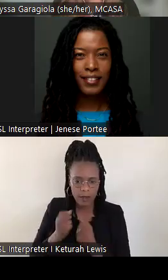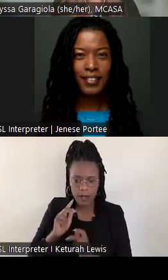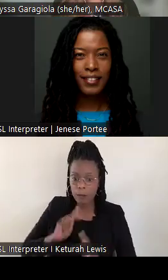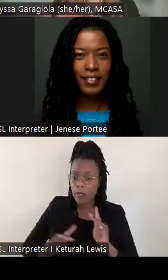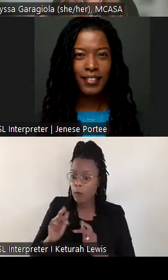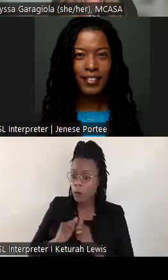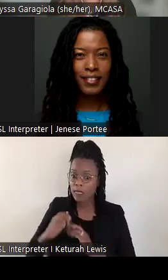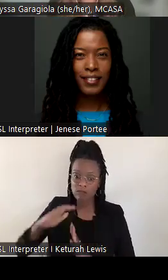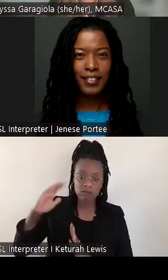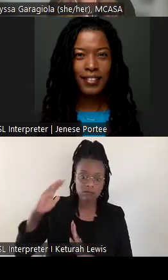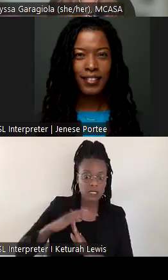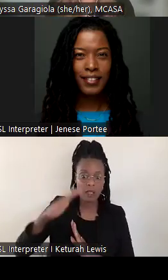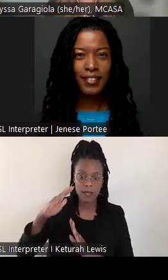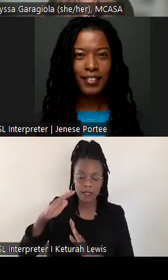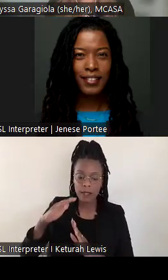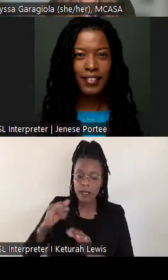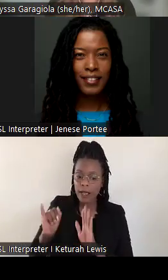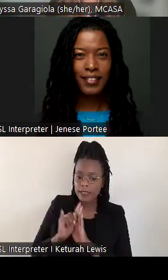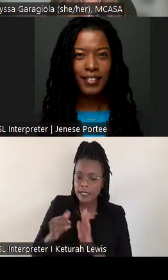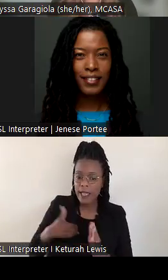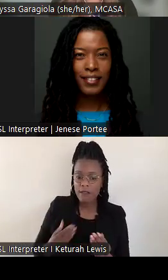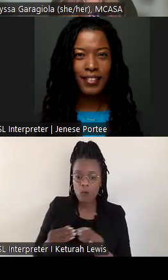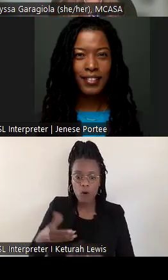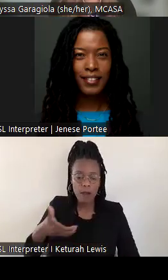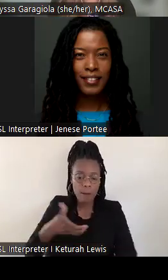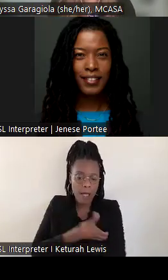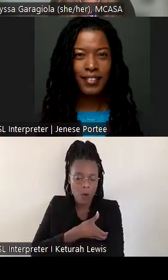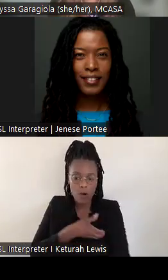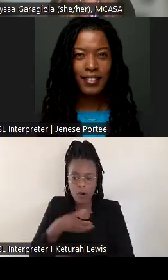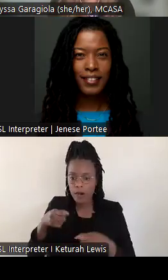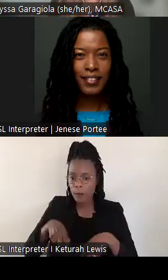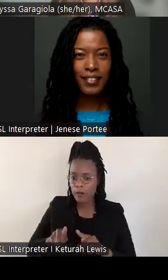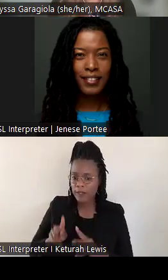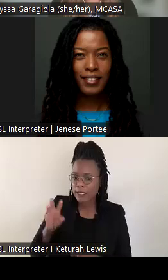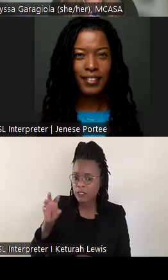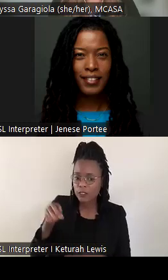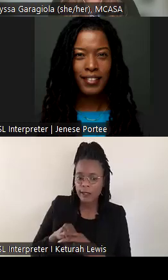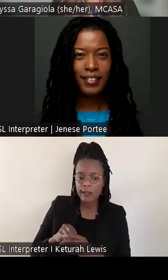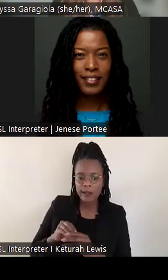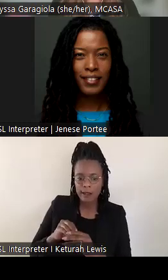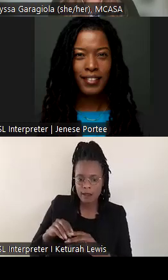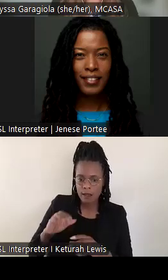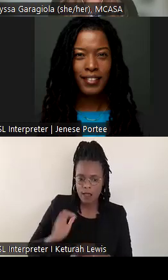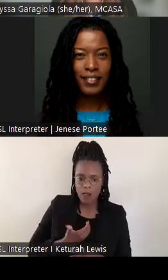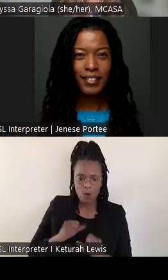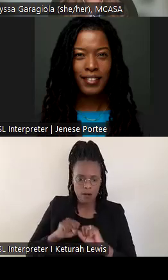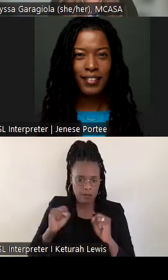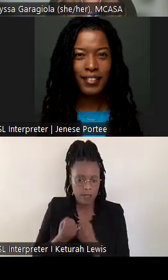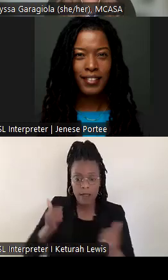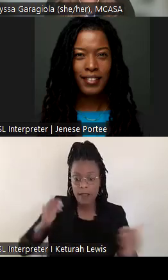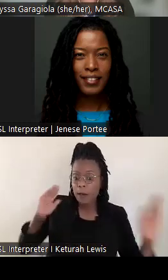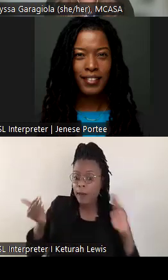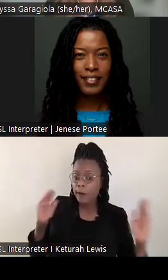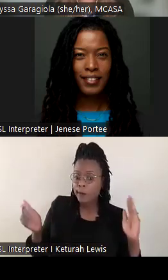identities have more power and privilege when moving through different systems in our society compared to people who have